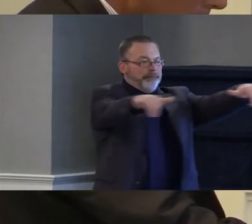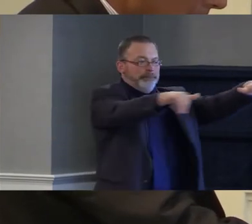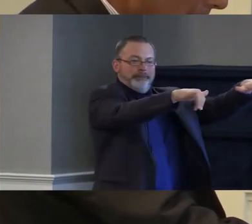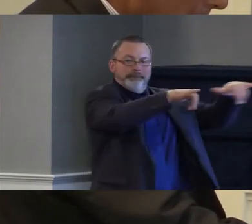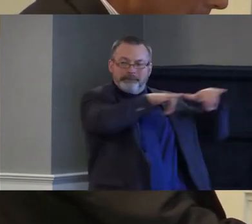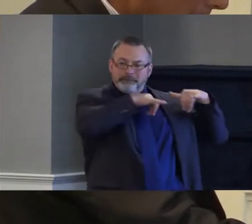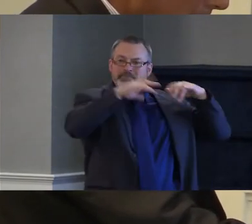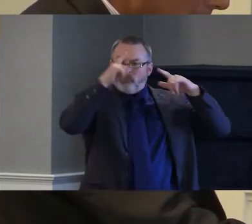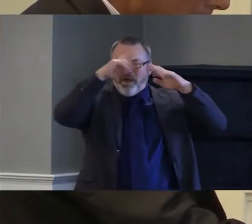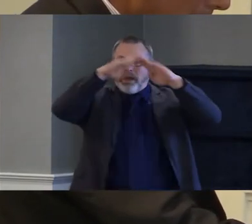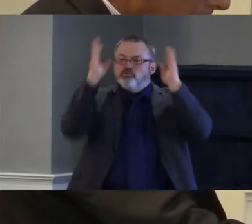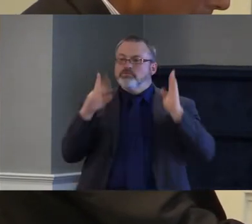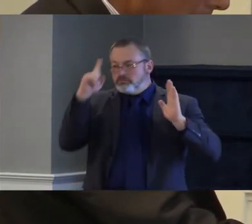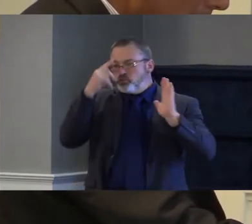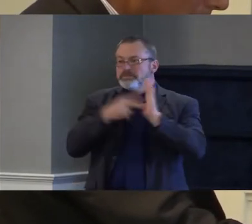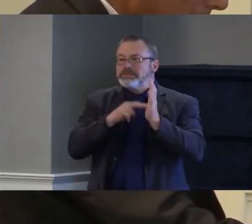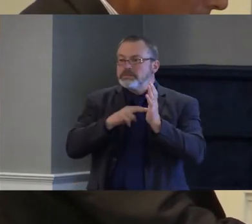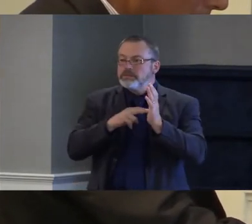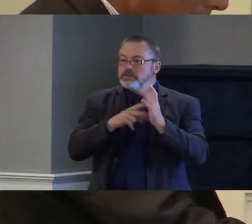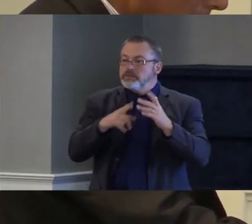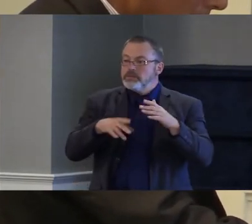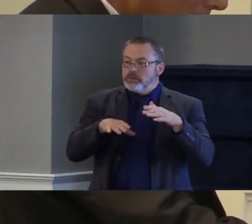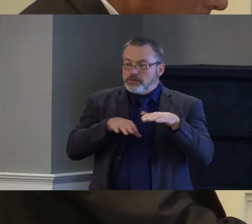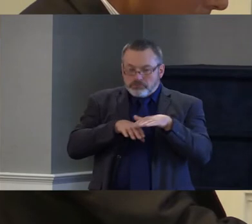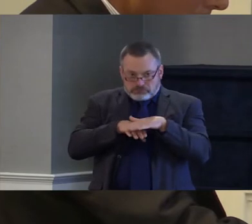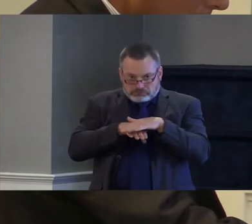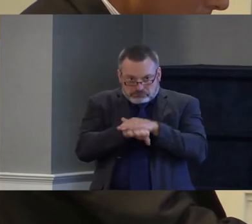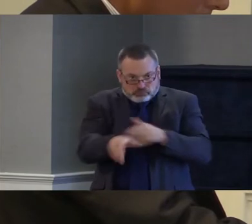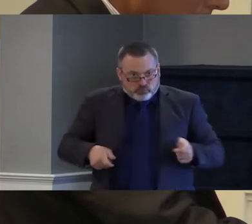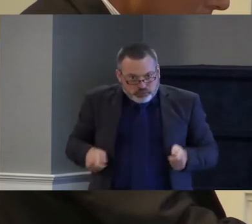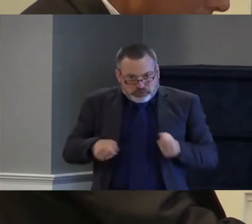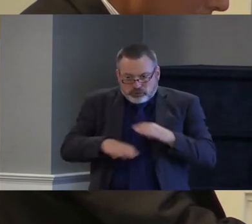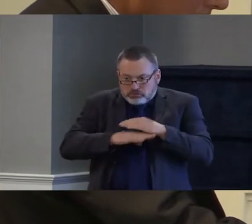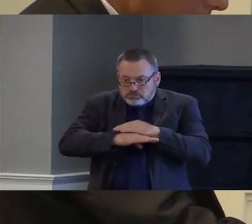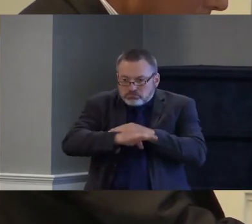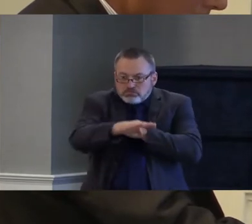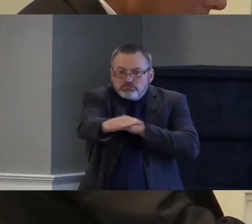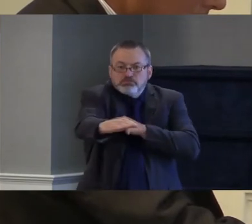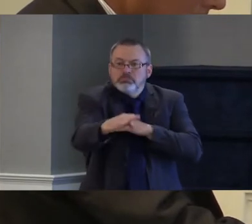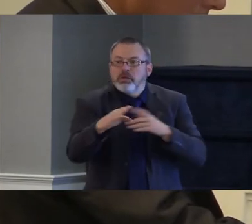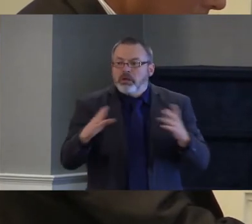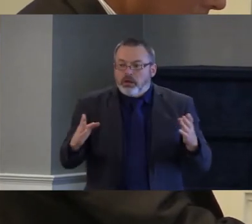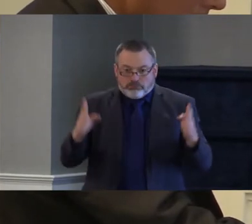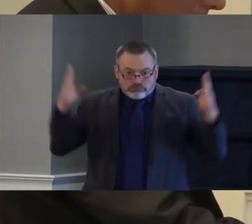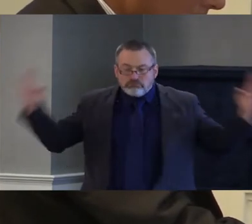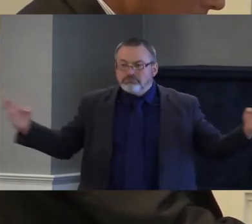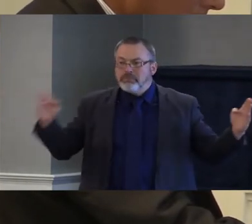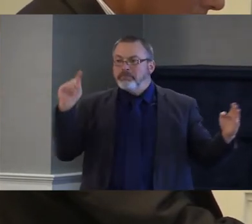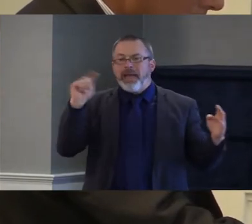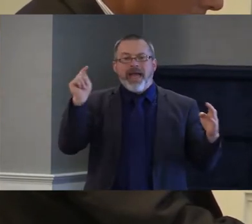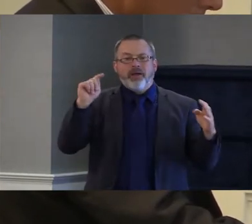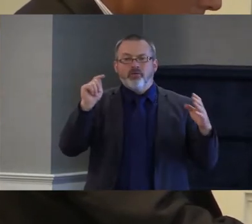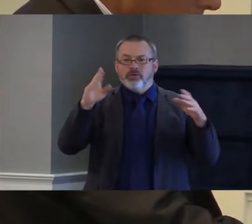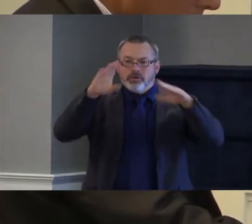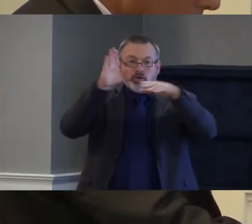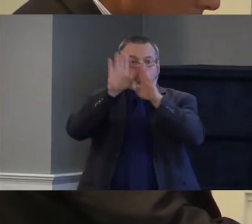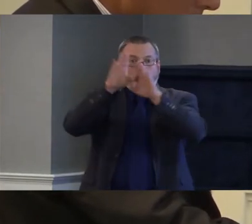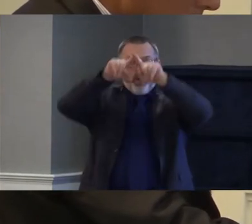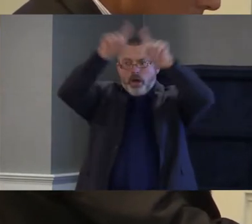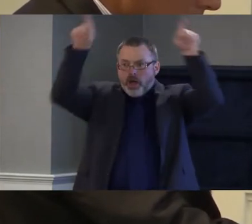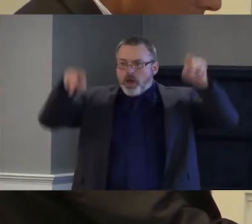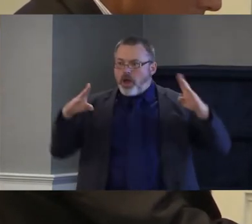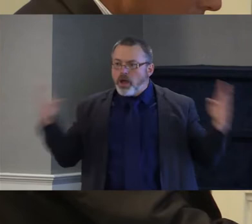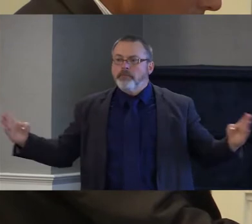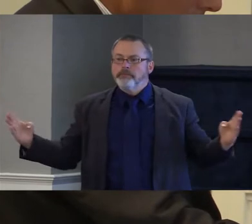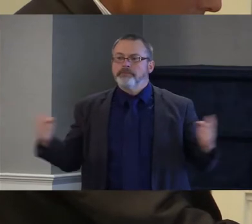and doorways, and an accessible bathroom on the first floor. The next frontier would be to eventually